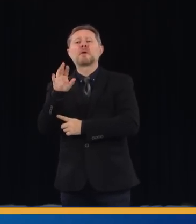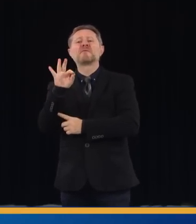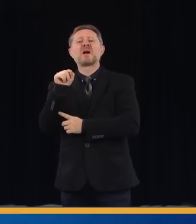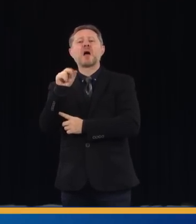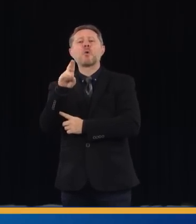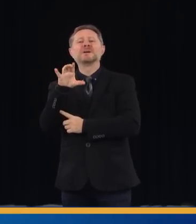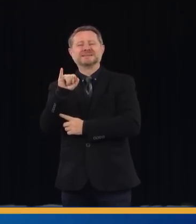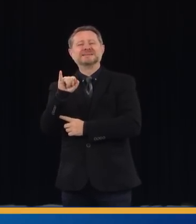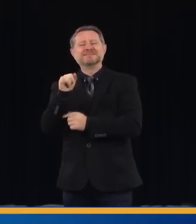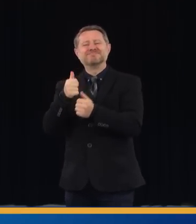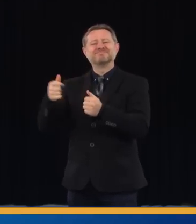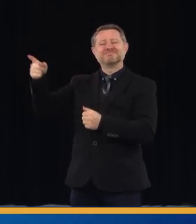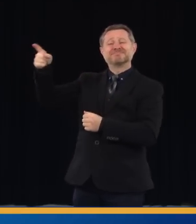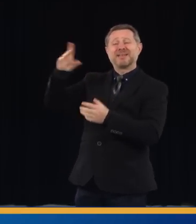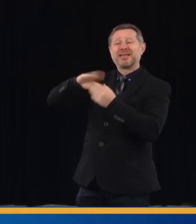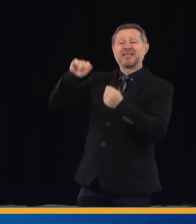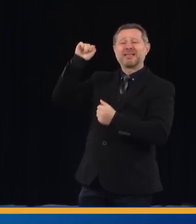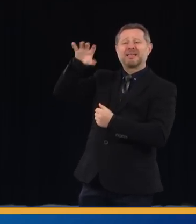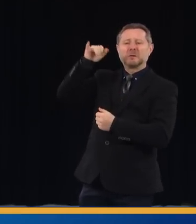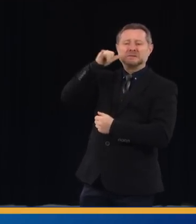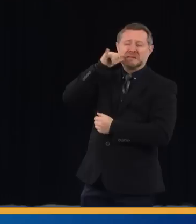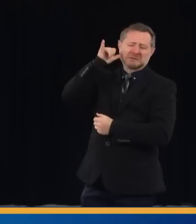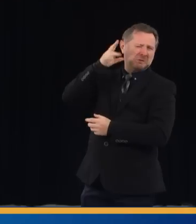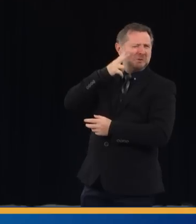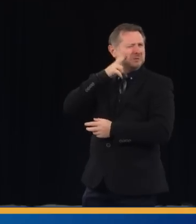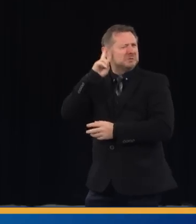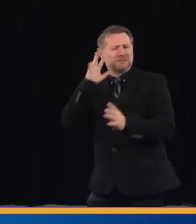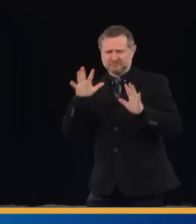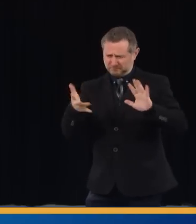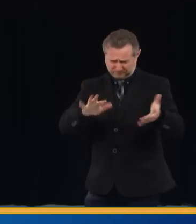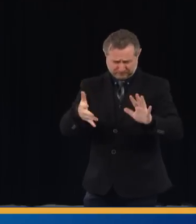said yesterday or the day before, the days blend together,